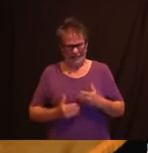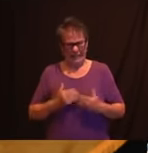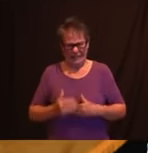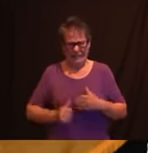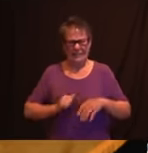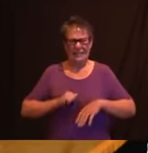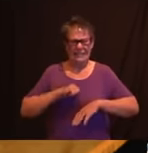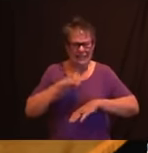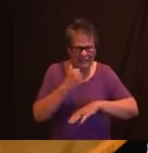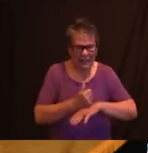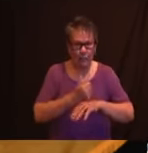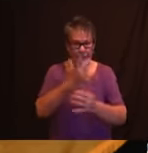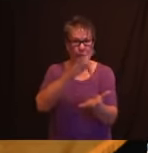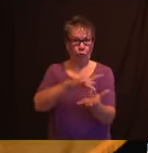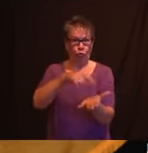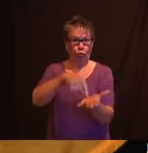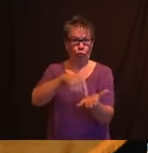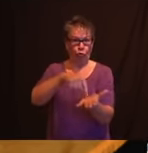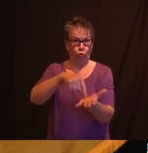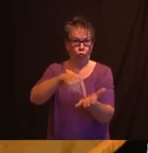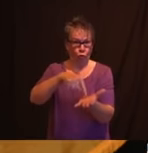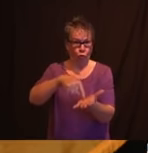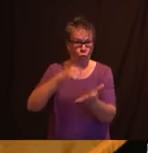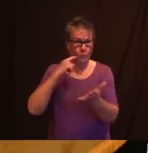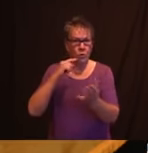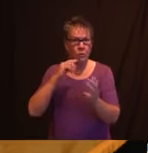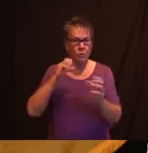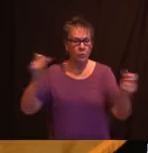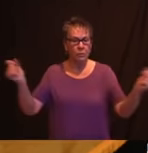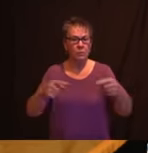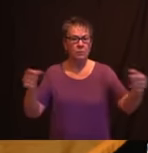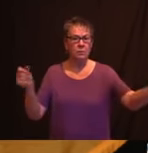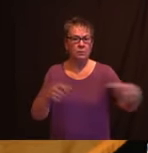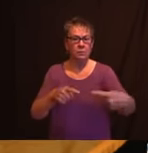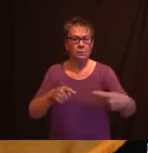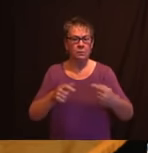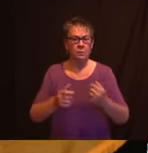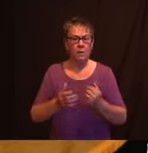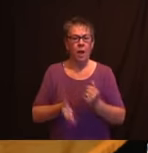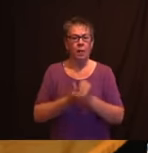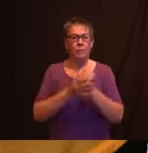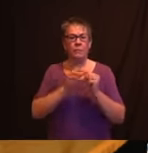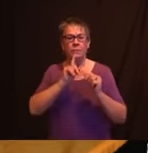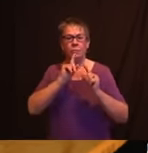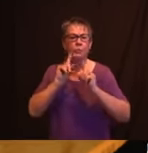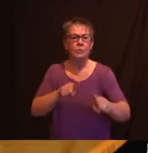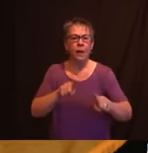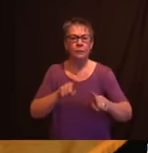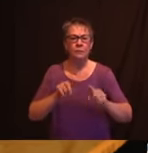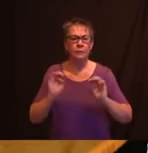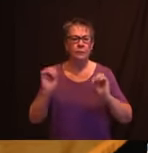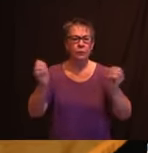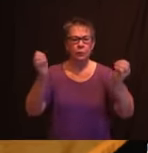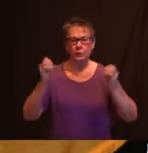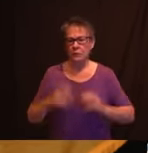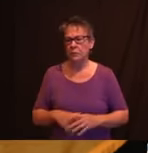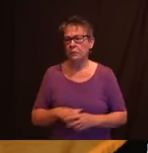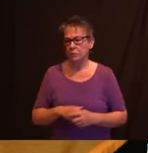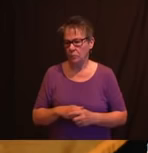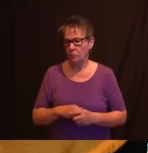infrastructure that we already have in place to work in concert with the Coronavirus Task Force and the Office of Emergency